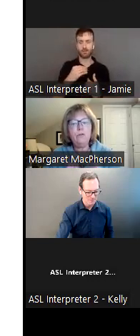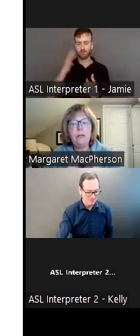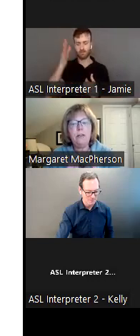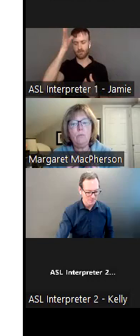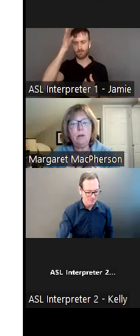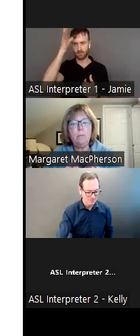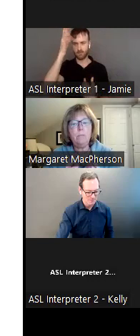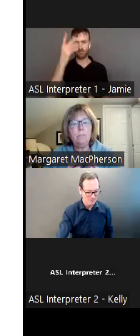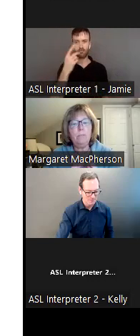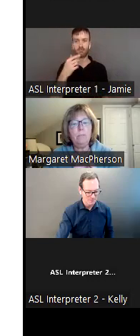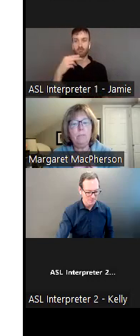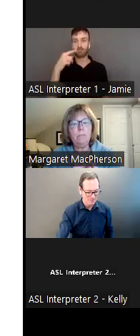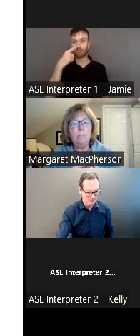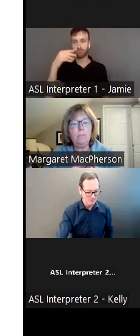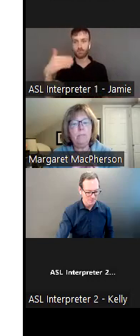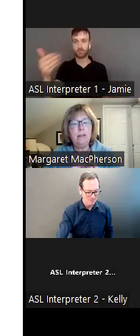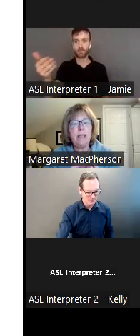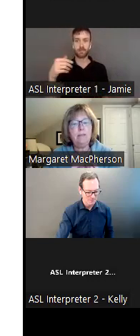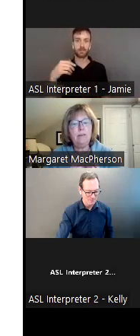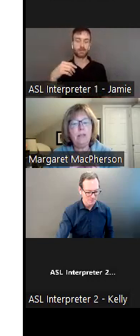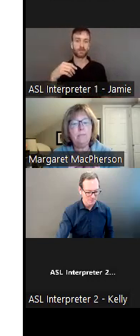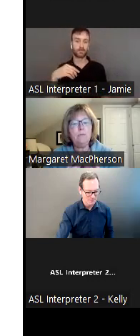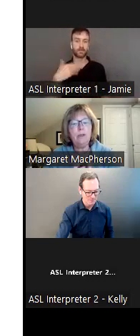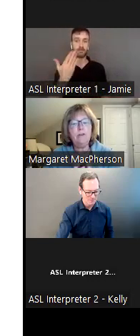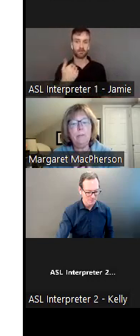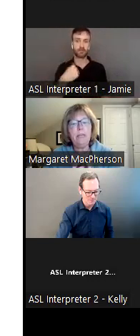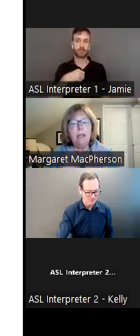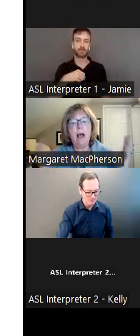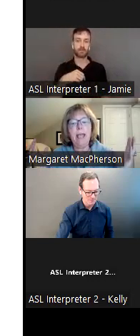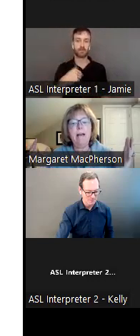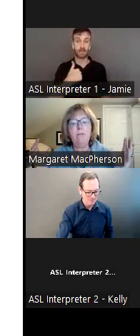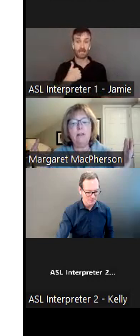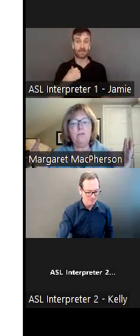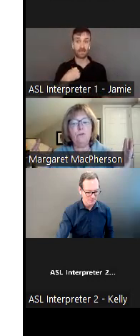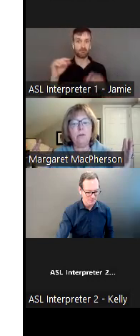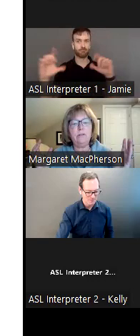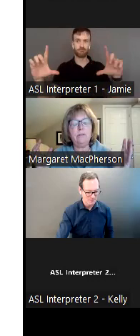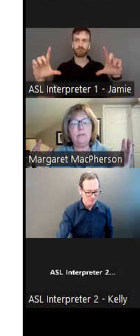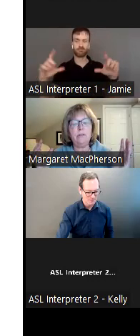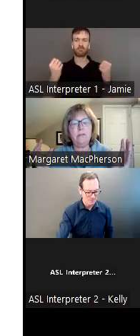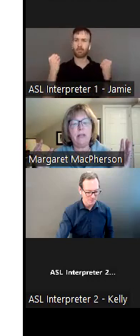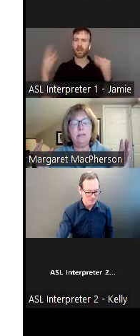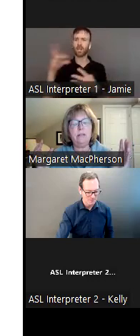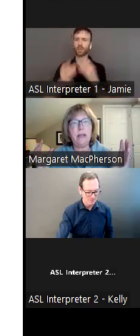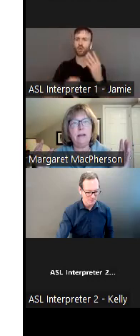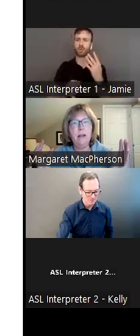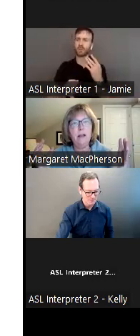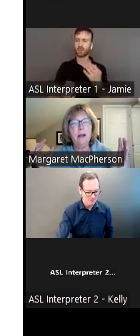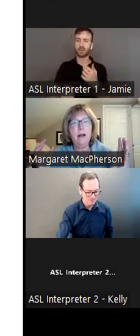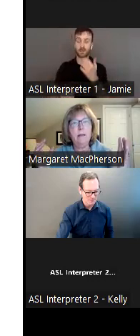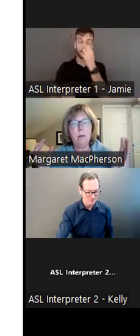and so Nadine, do you want to advance it? Yep. So there's me. I have lots of choices in the sense